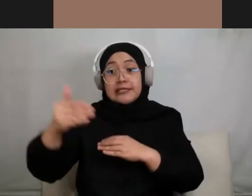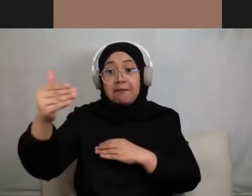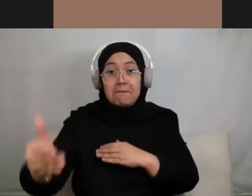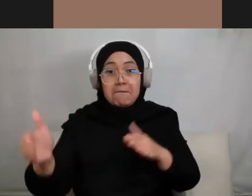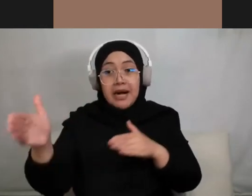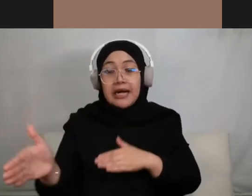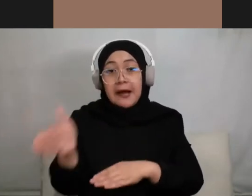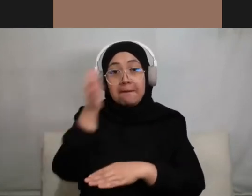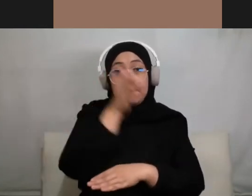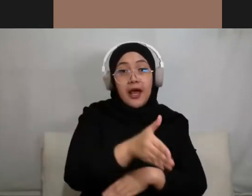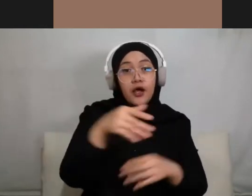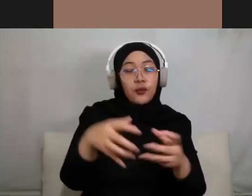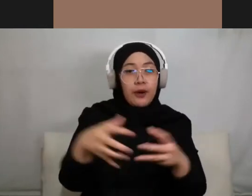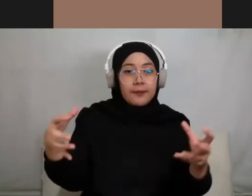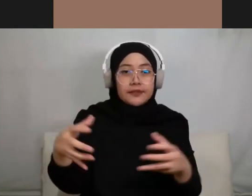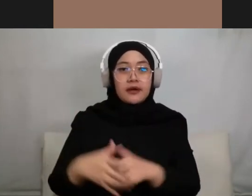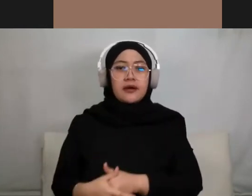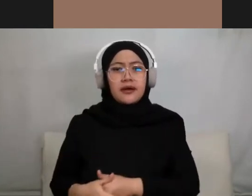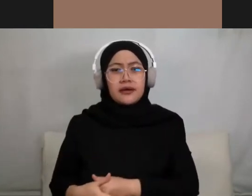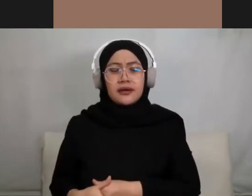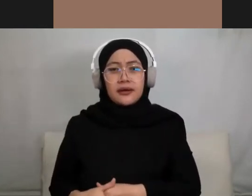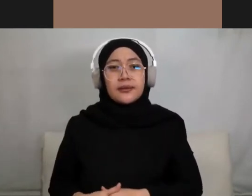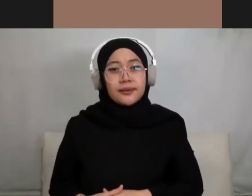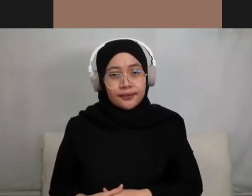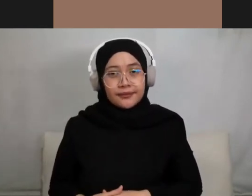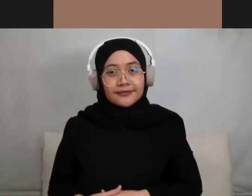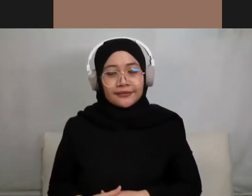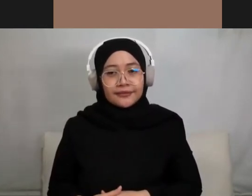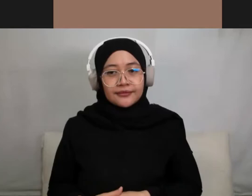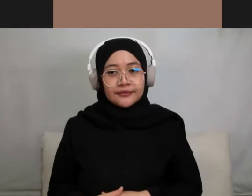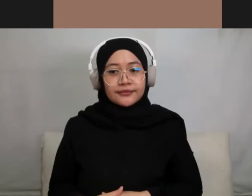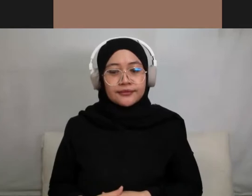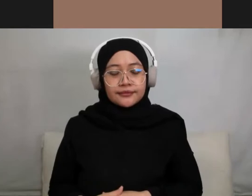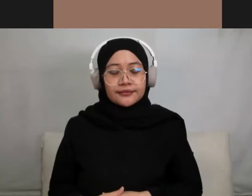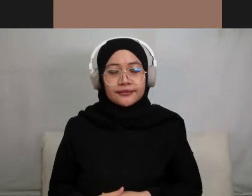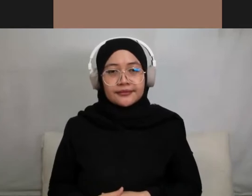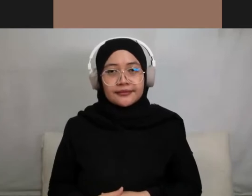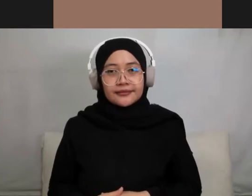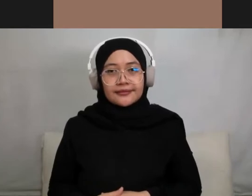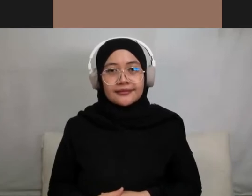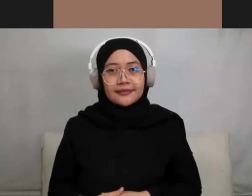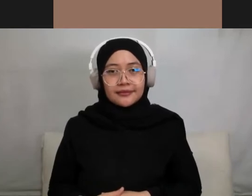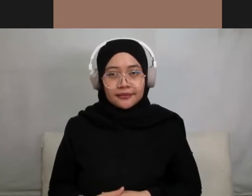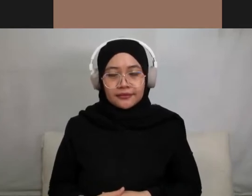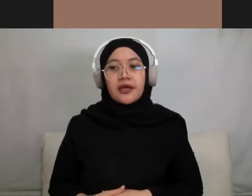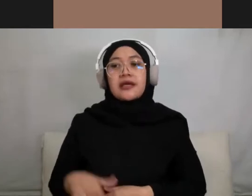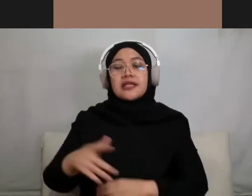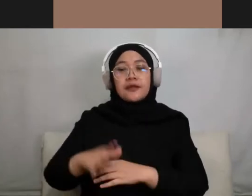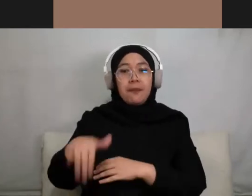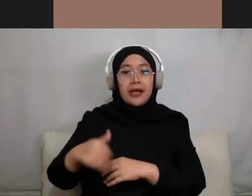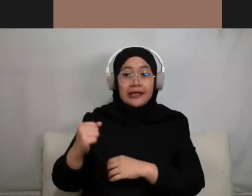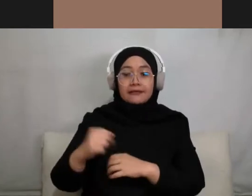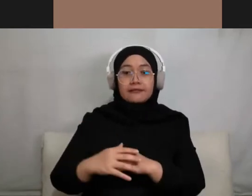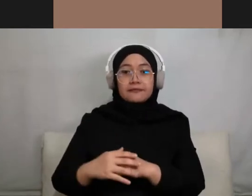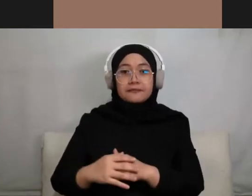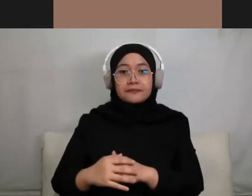to maintain the stabilization between the two wheels, the rear and I mean the right and the left. Now what